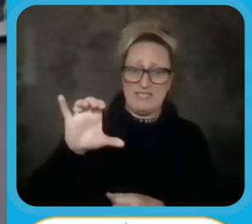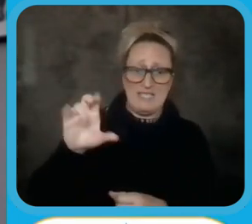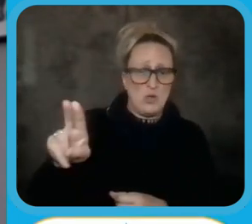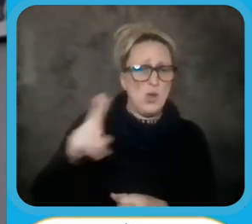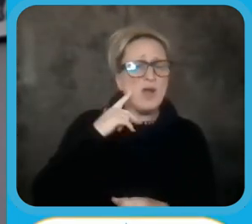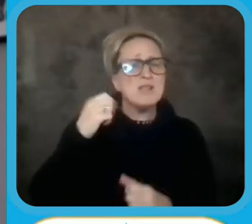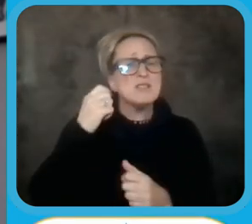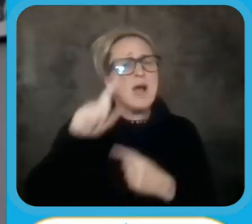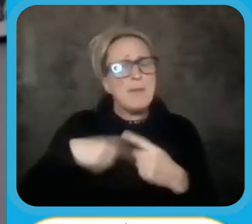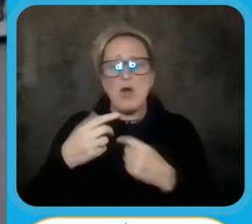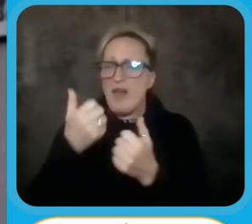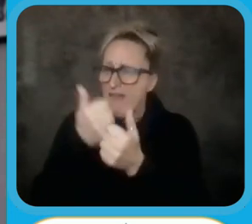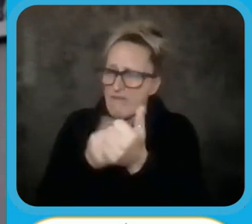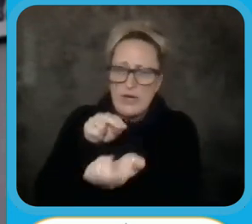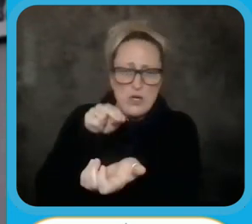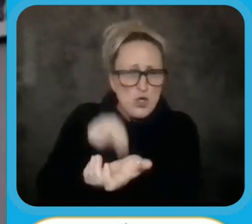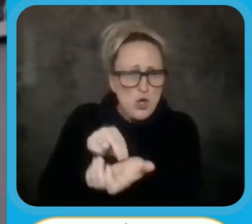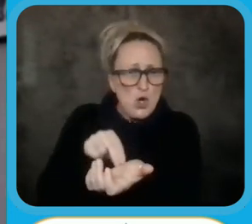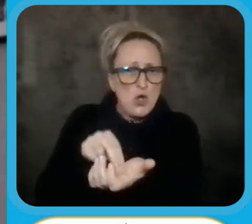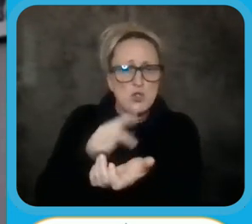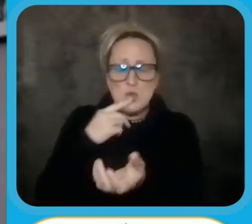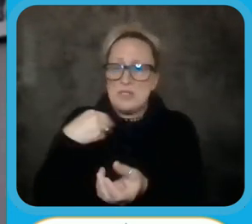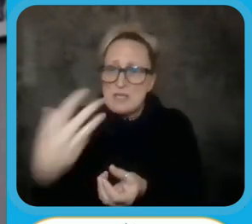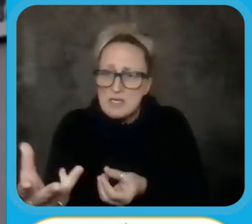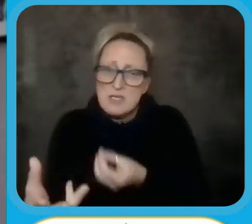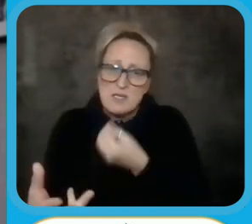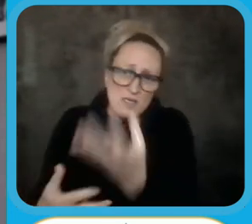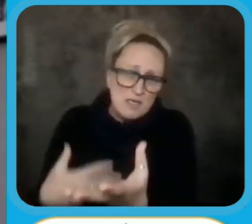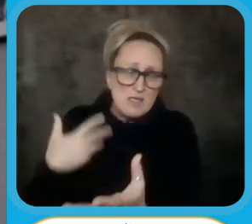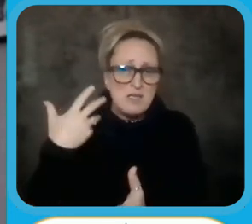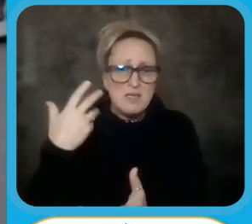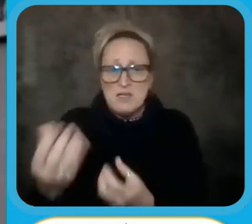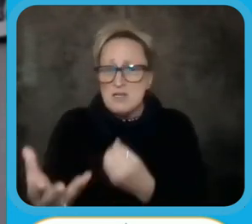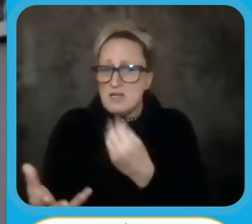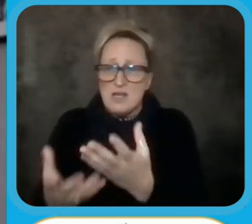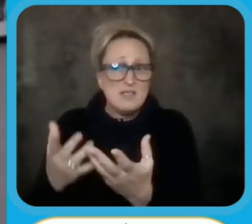single nurse right now who's giving someone